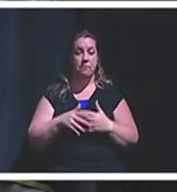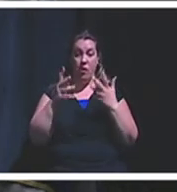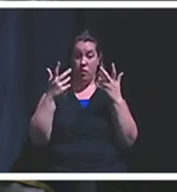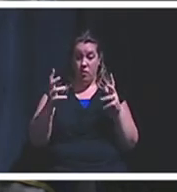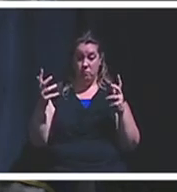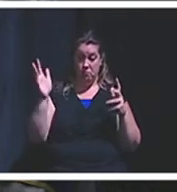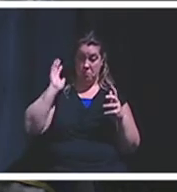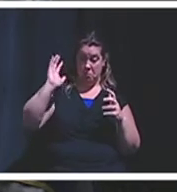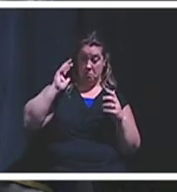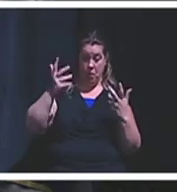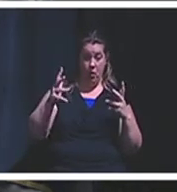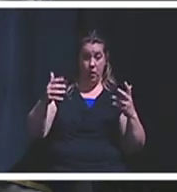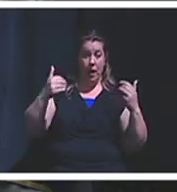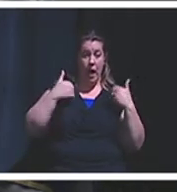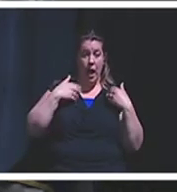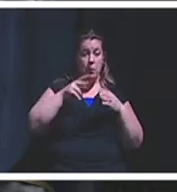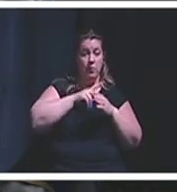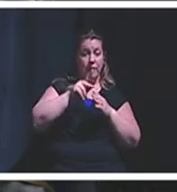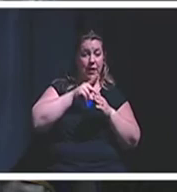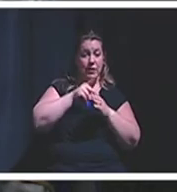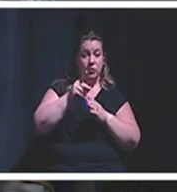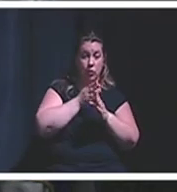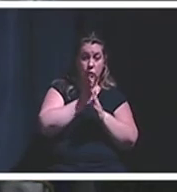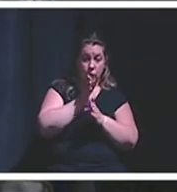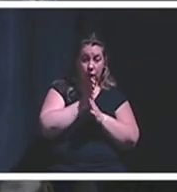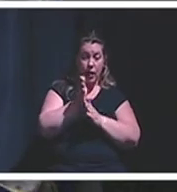career, Miss Toni Pollard.